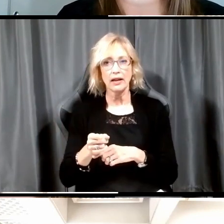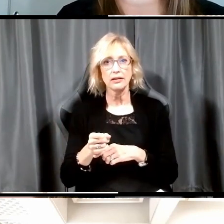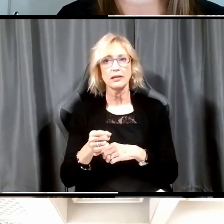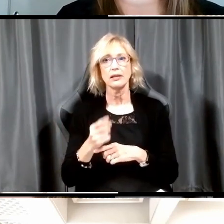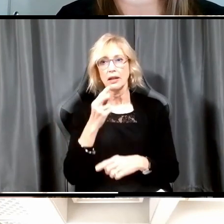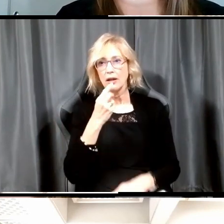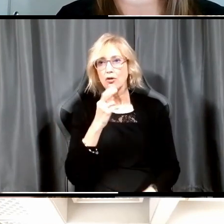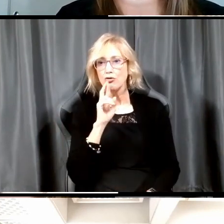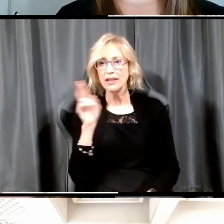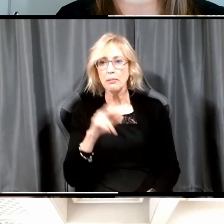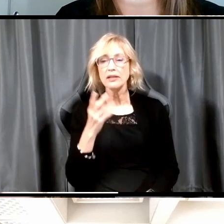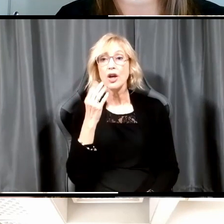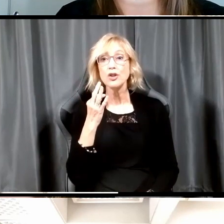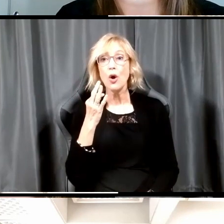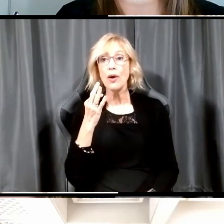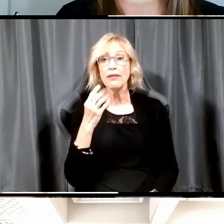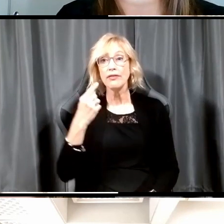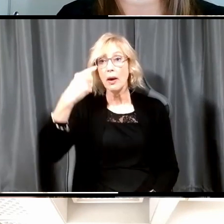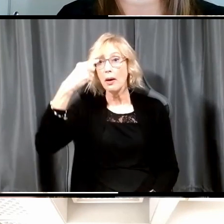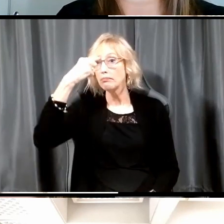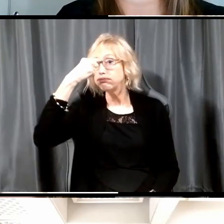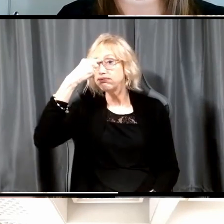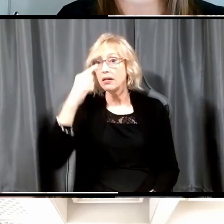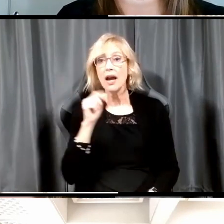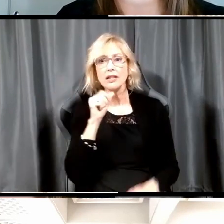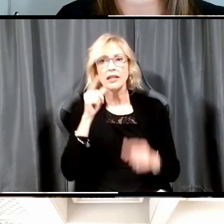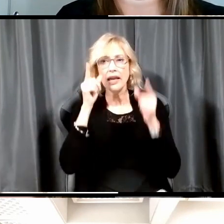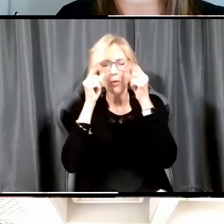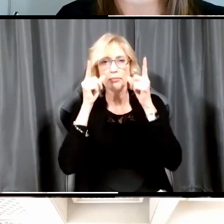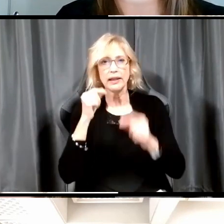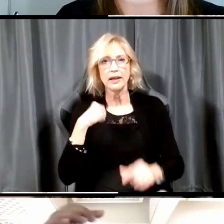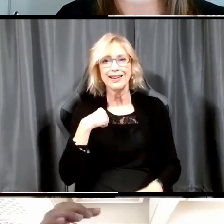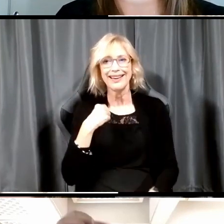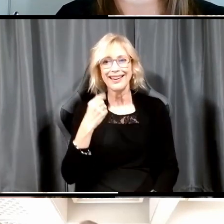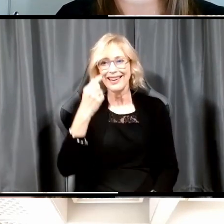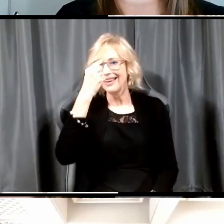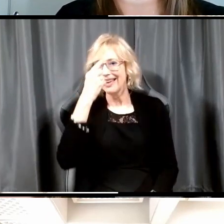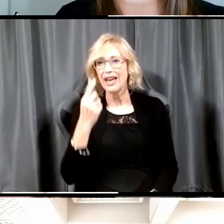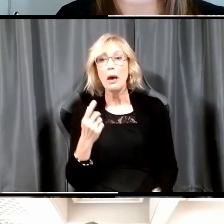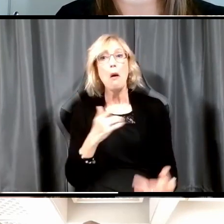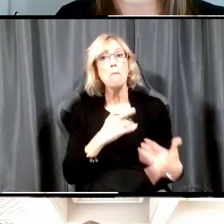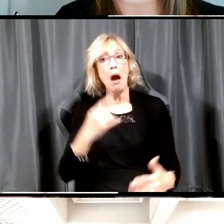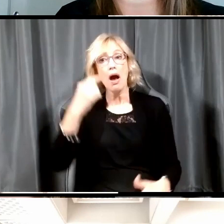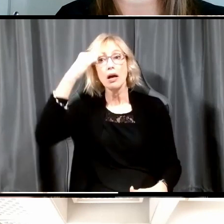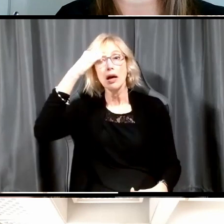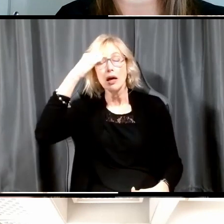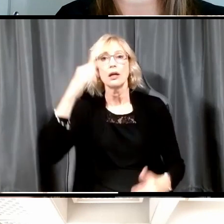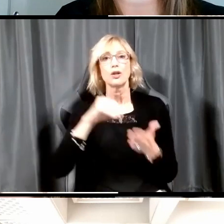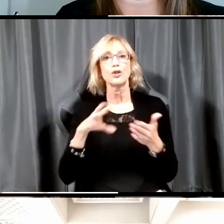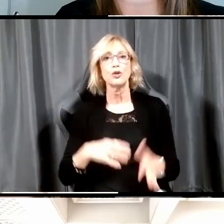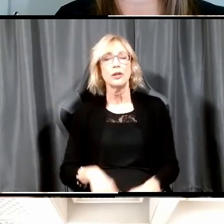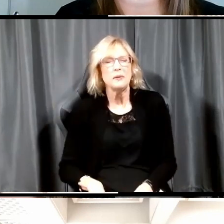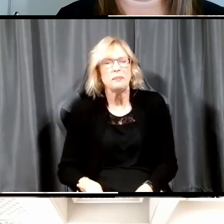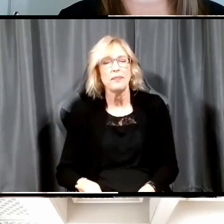your finger up to the bridge of your, right in between your eyes, right here, the bridge of your nose. Usually when you touch that, students,